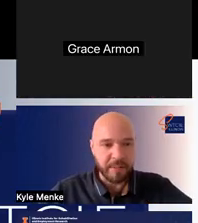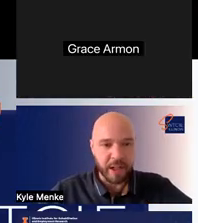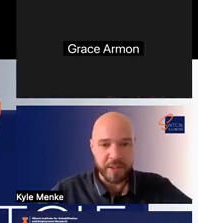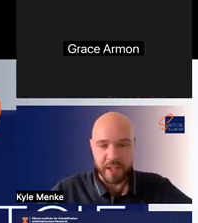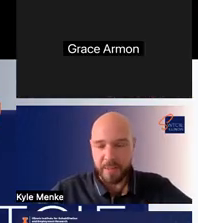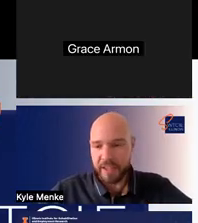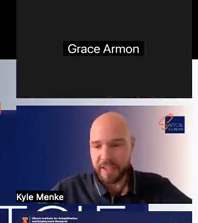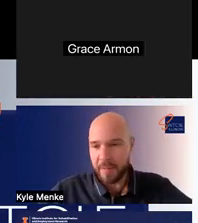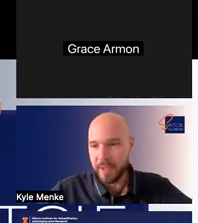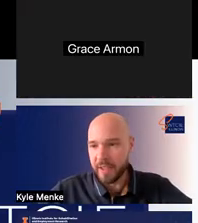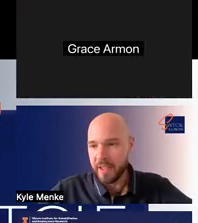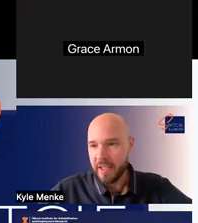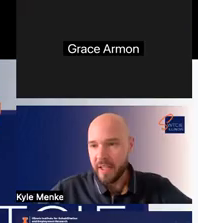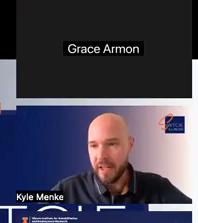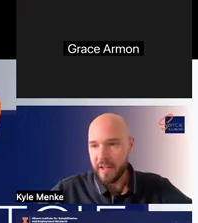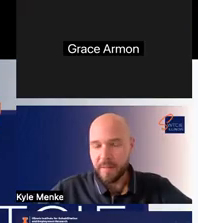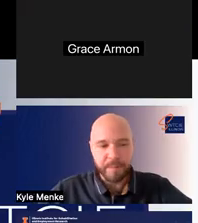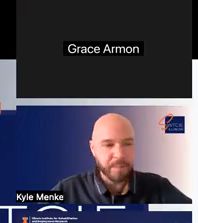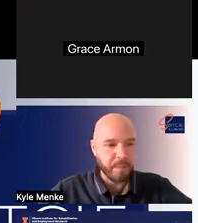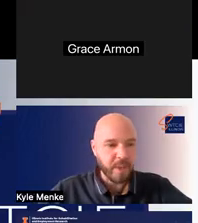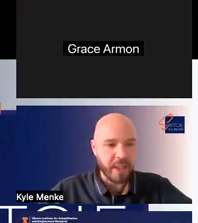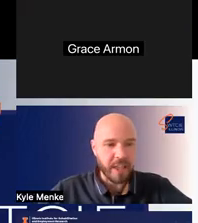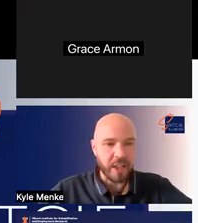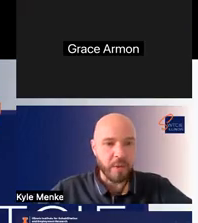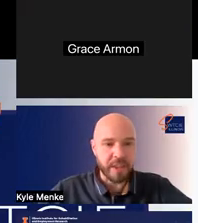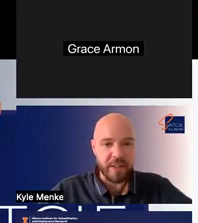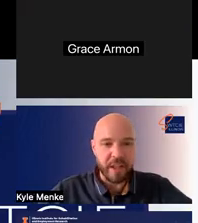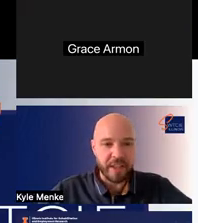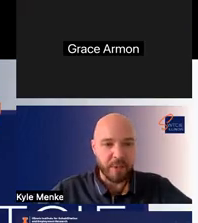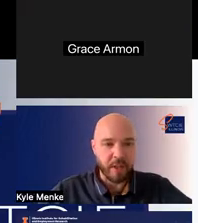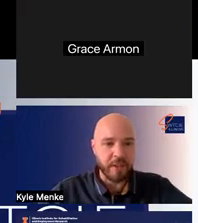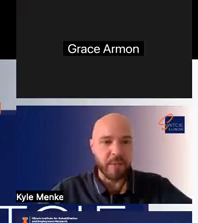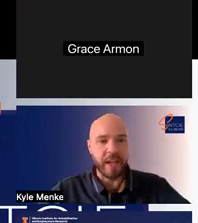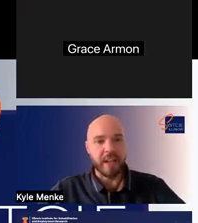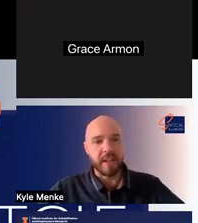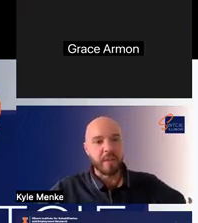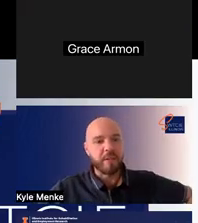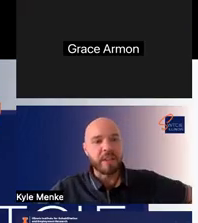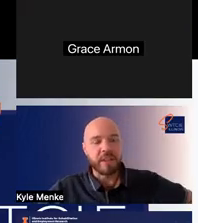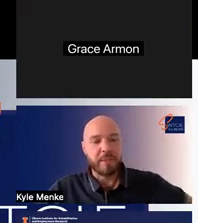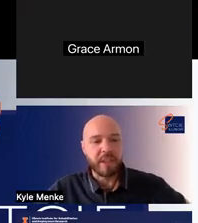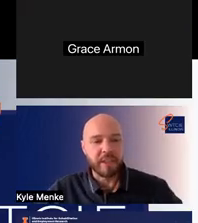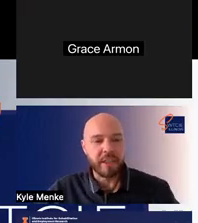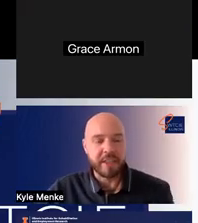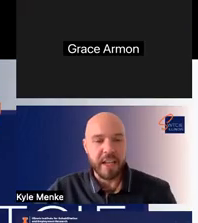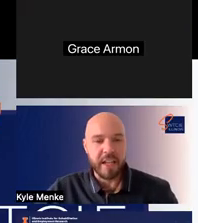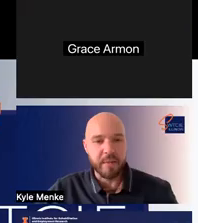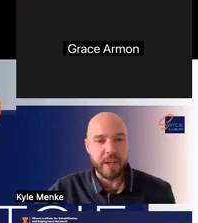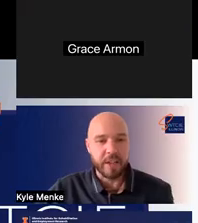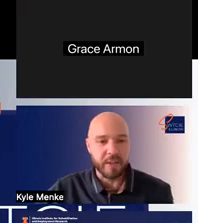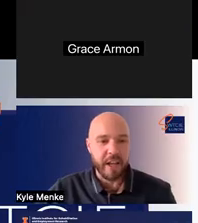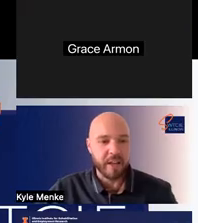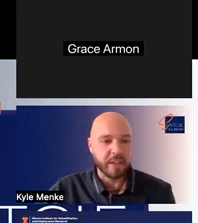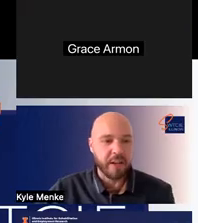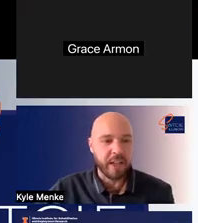like crazy, probably trying to make this happen. As always, the event is brought to you by the Community Research Specialists, and